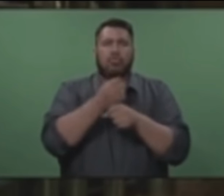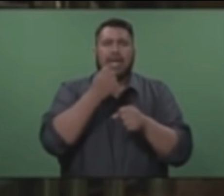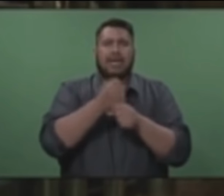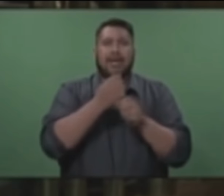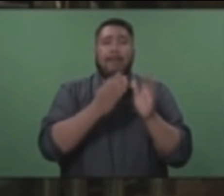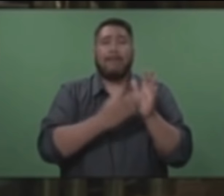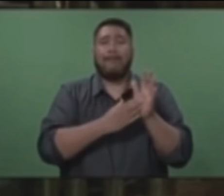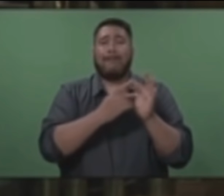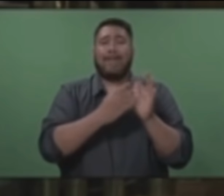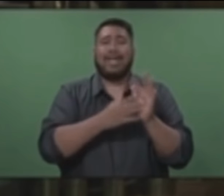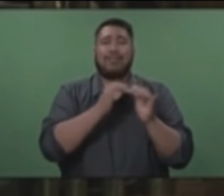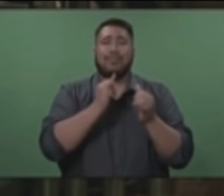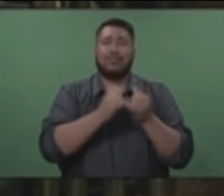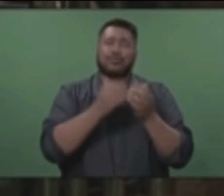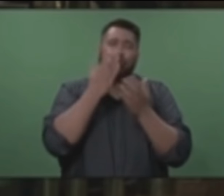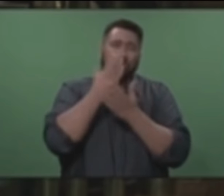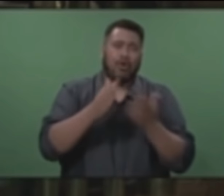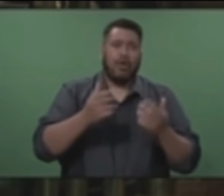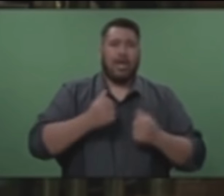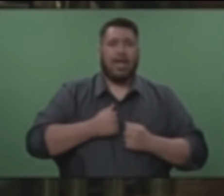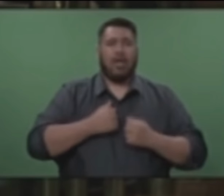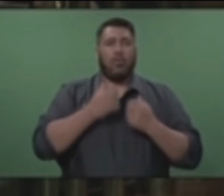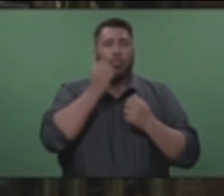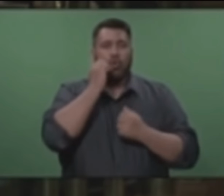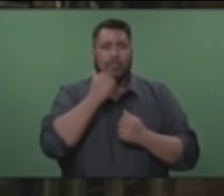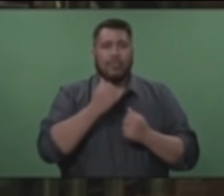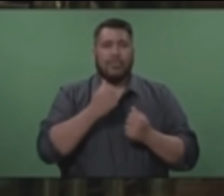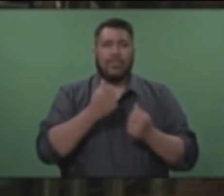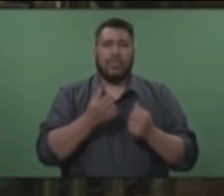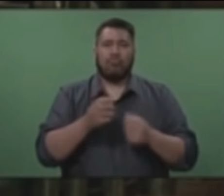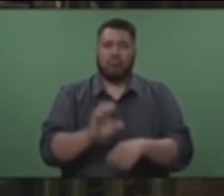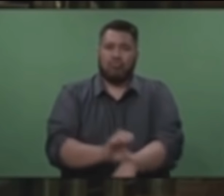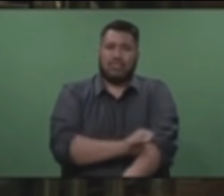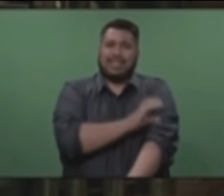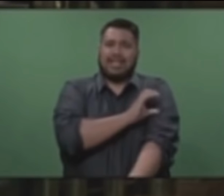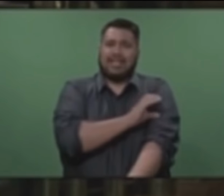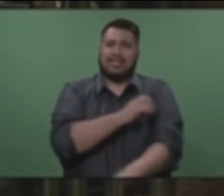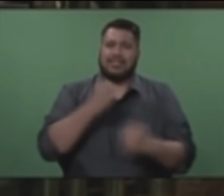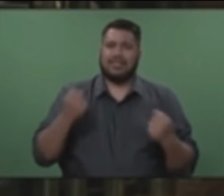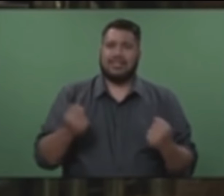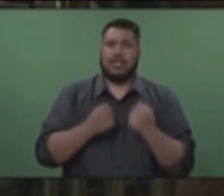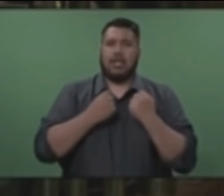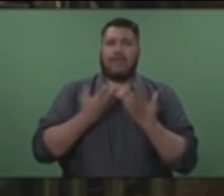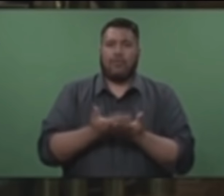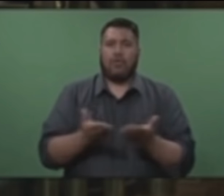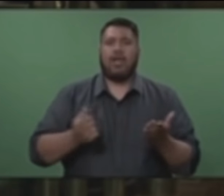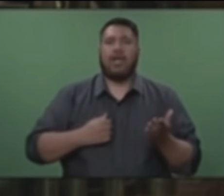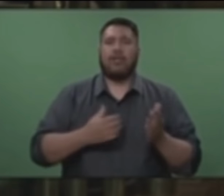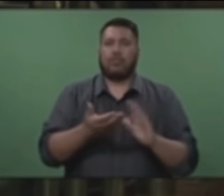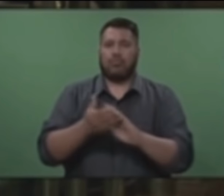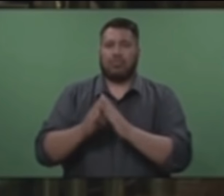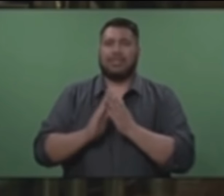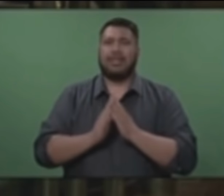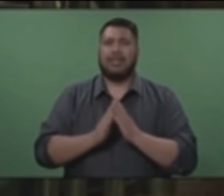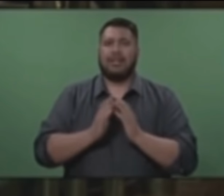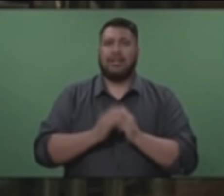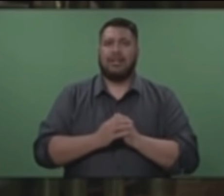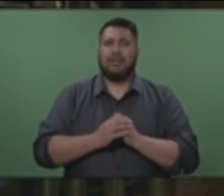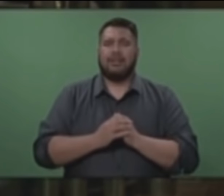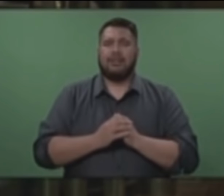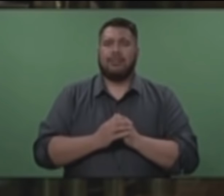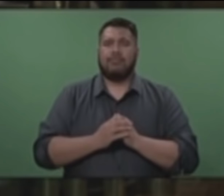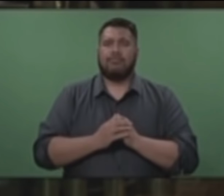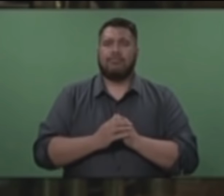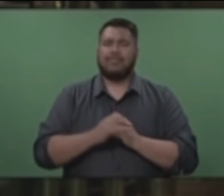warmth and resilience of our communities. Please allow me a small amount of disagreement then with those who say